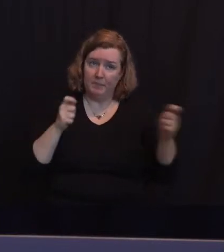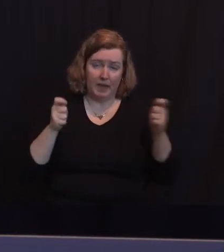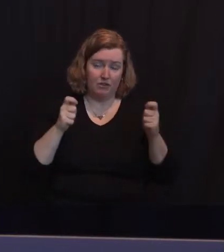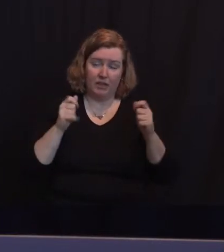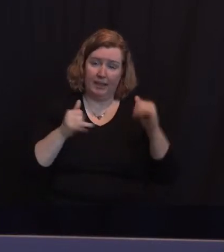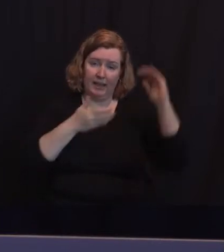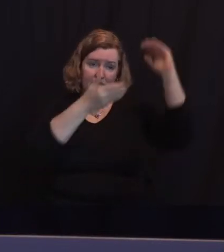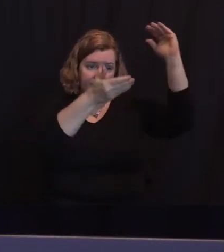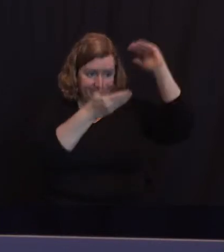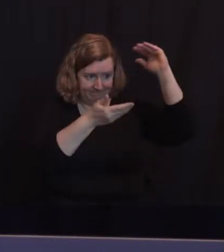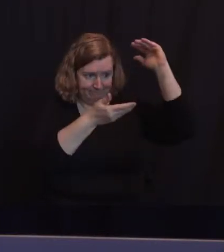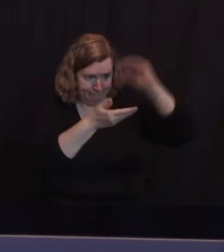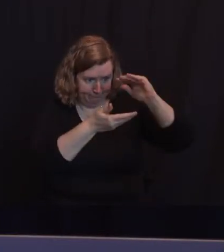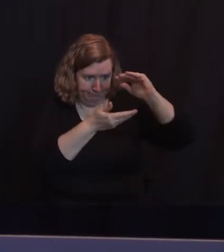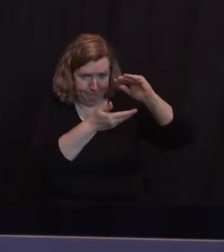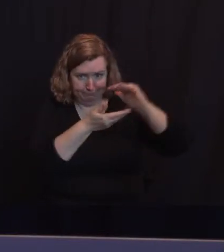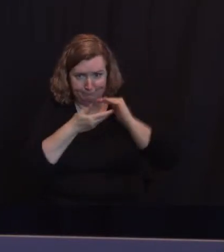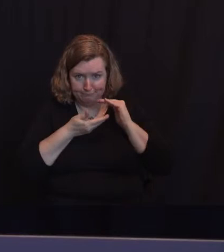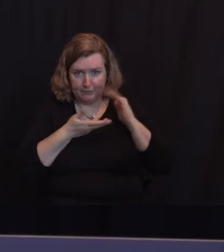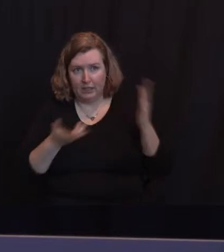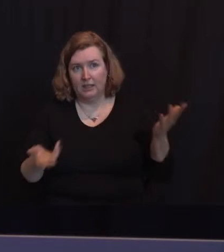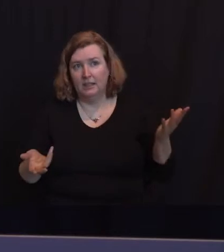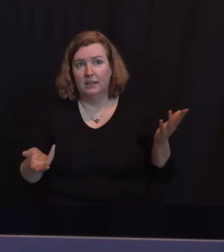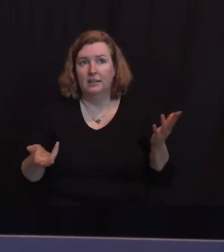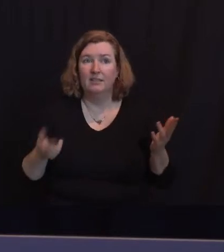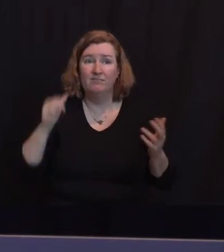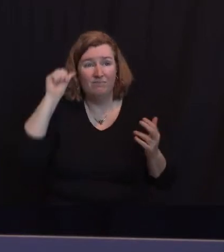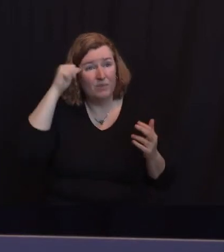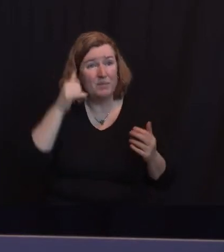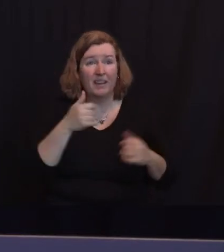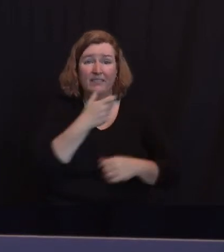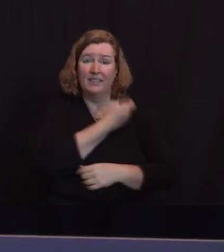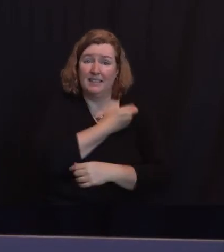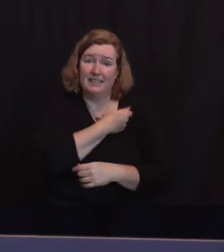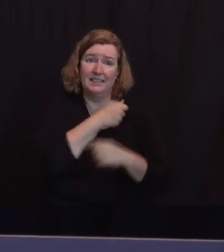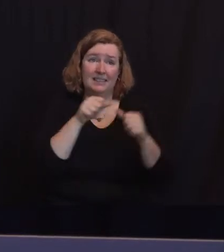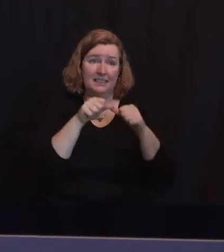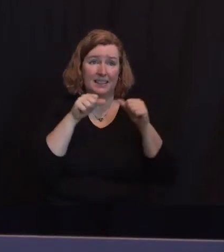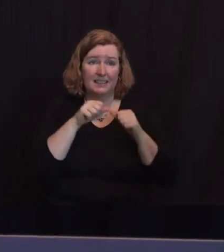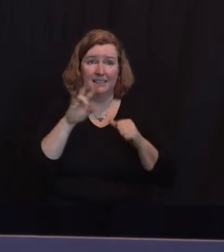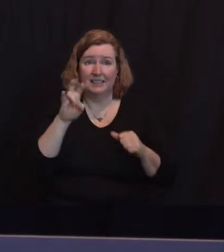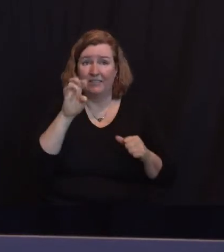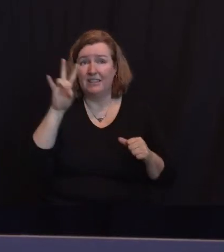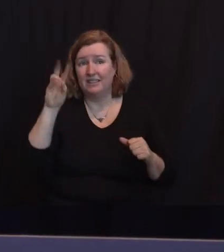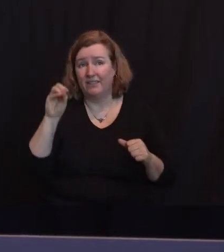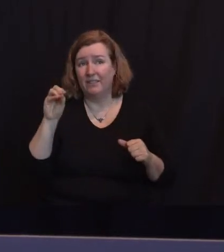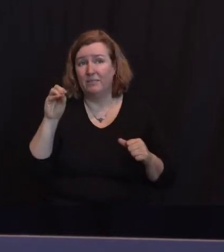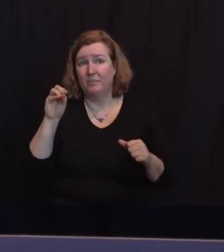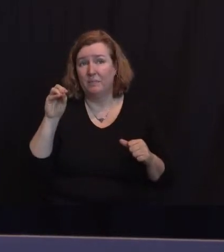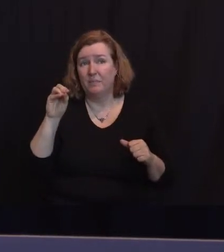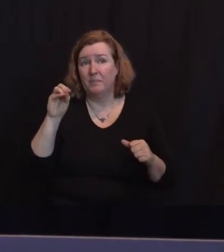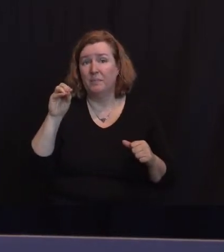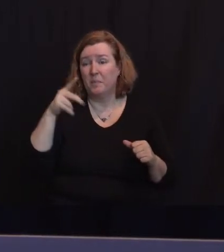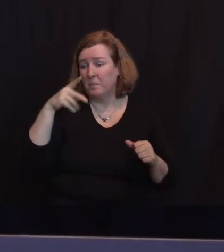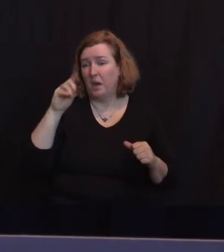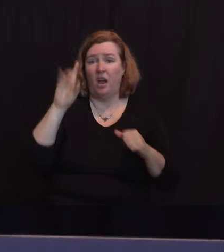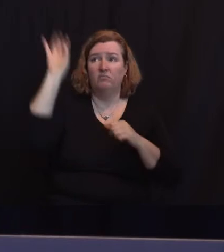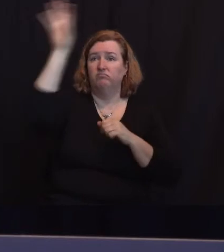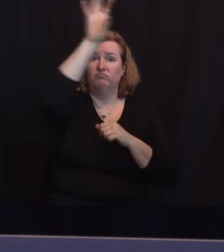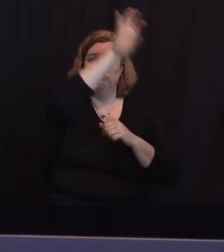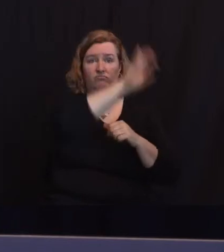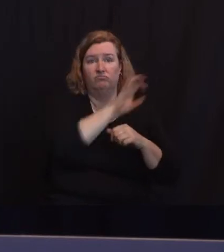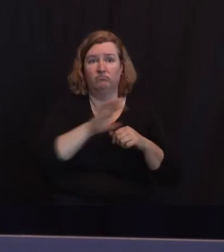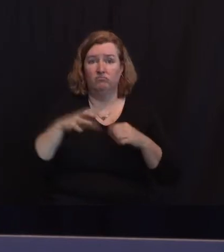we have over 770 pods, and we want to make sure they stay active so people are close to a vaccine site.